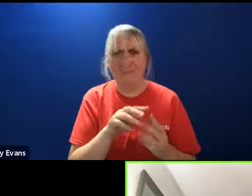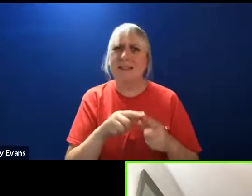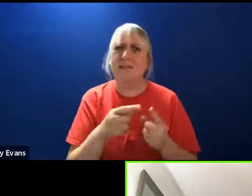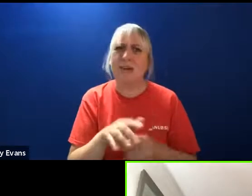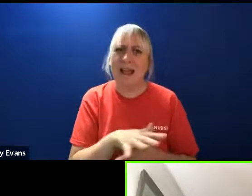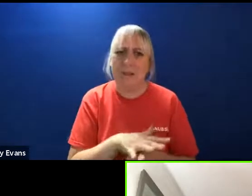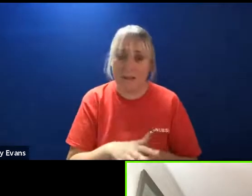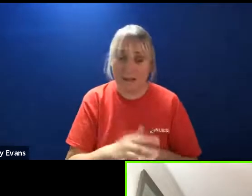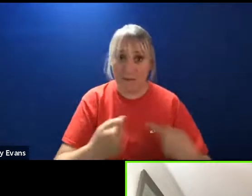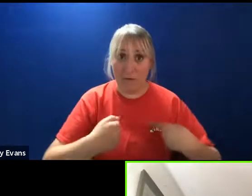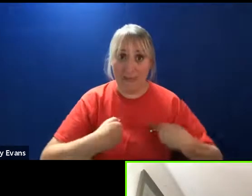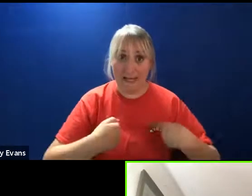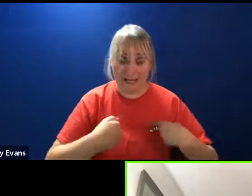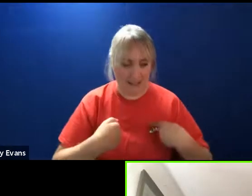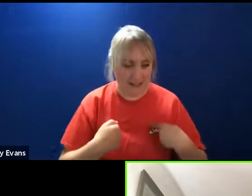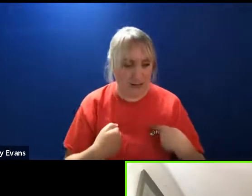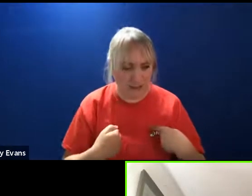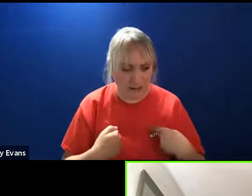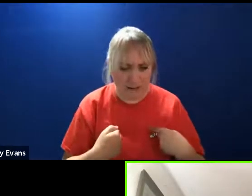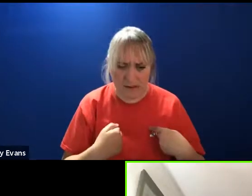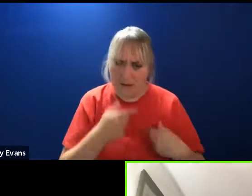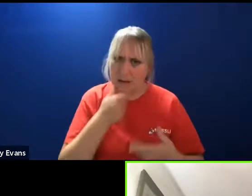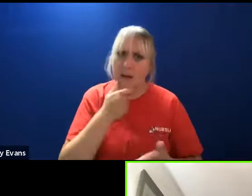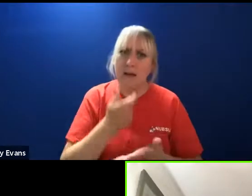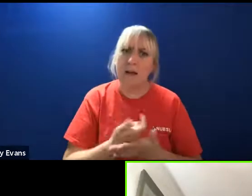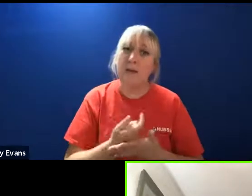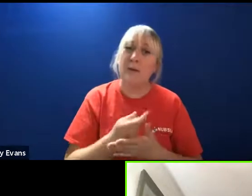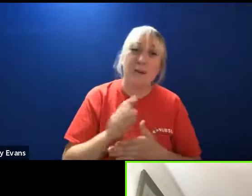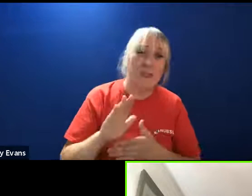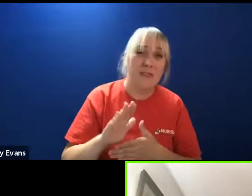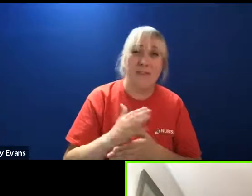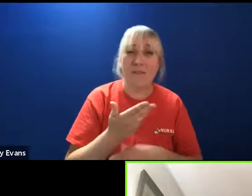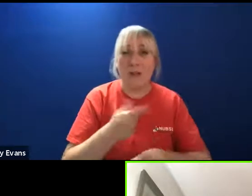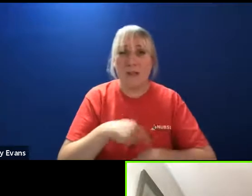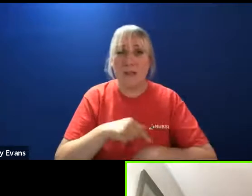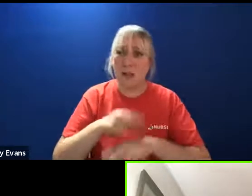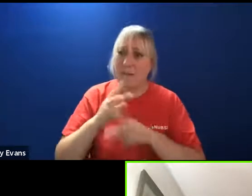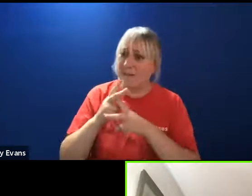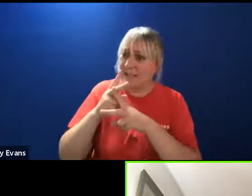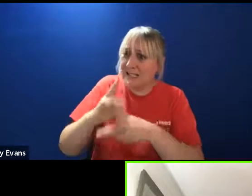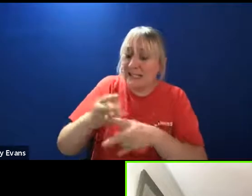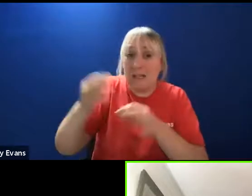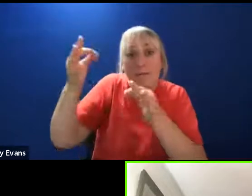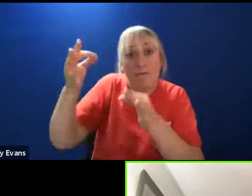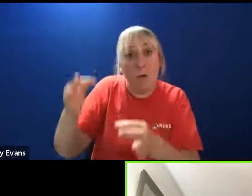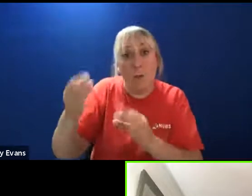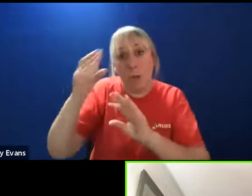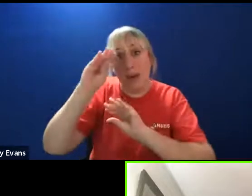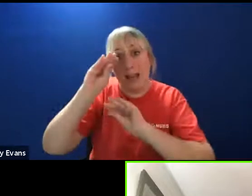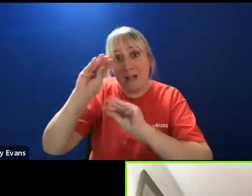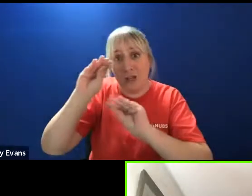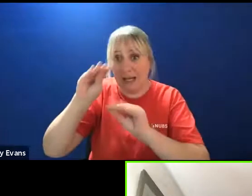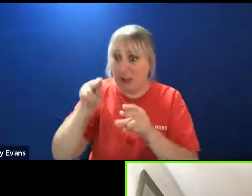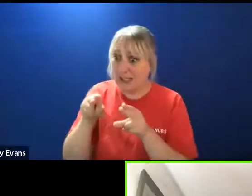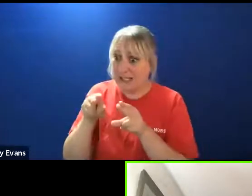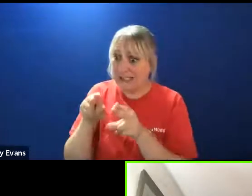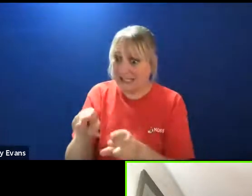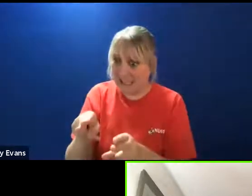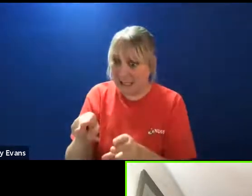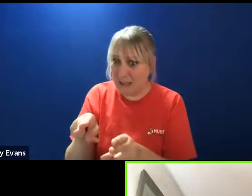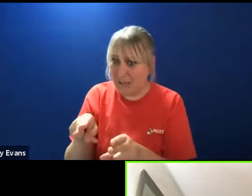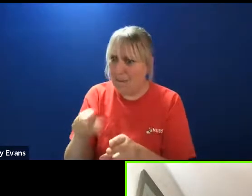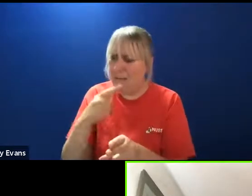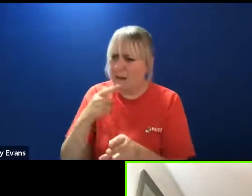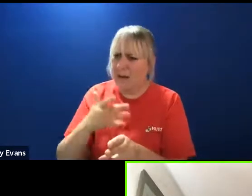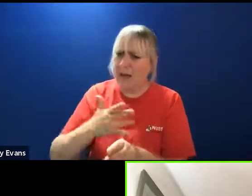was for me the first time that I'd been in a formal education structure or system that placed love,